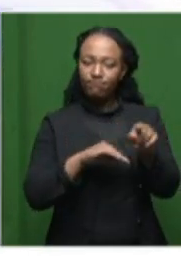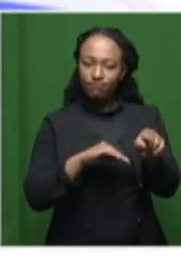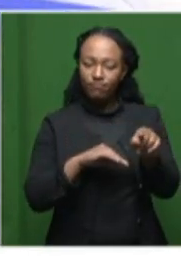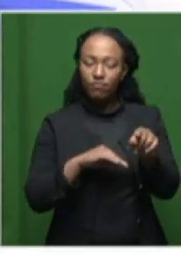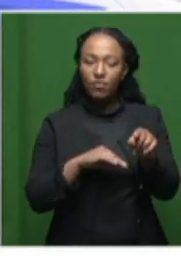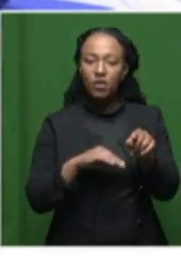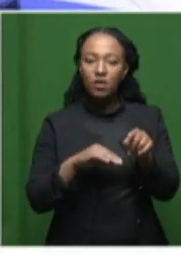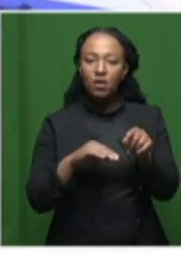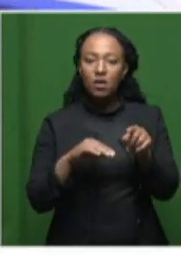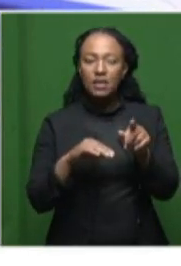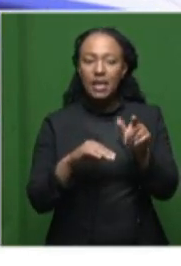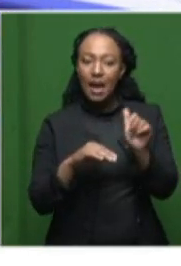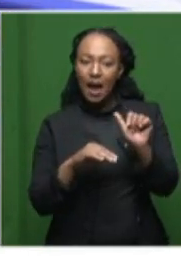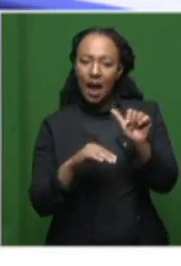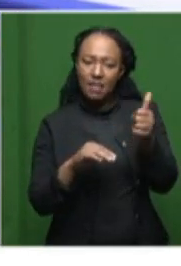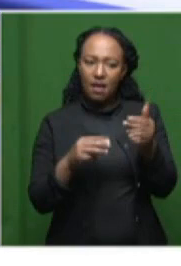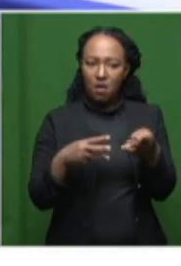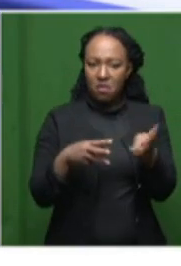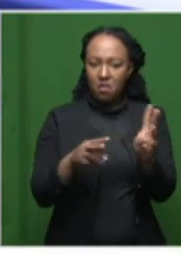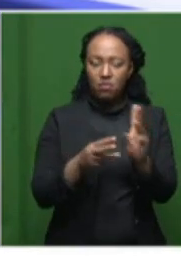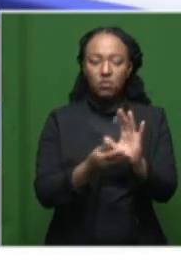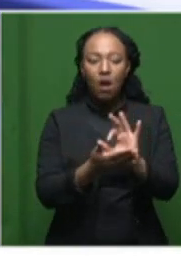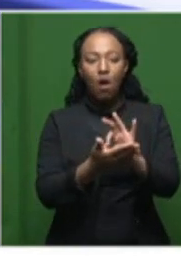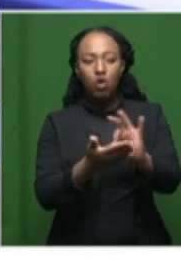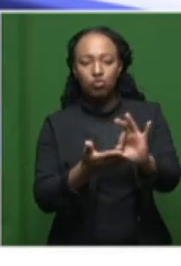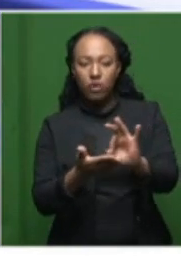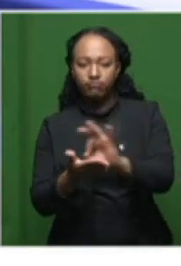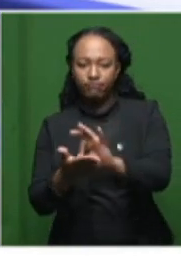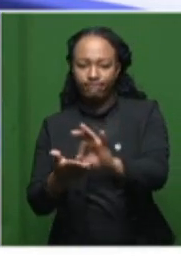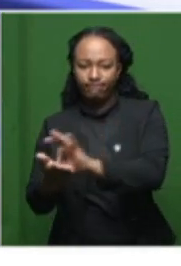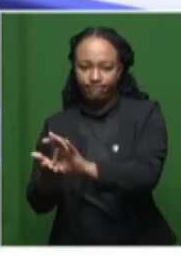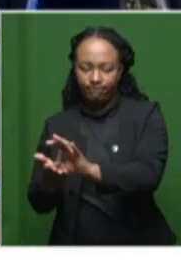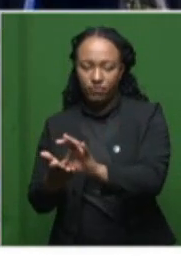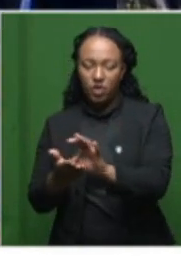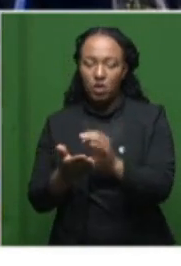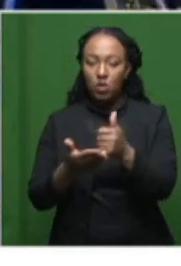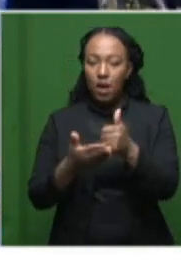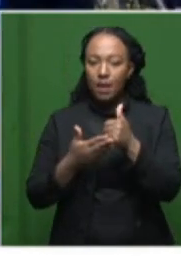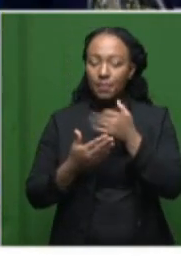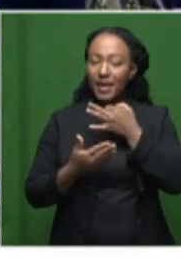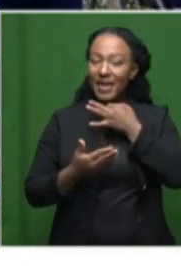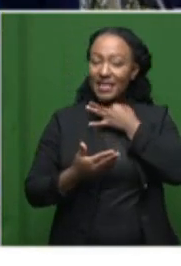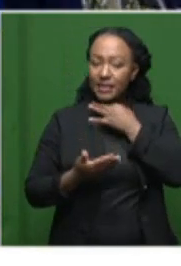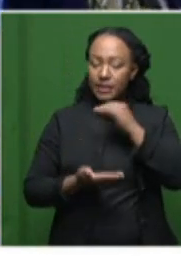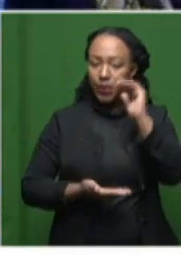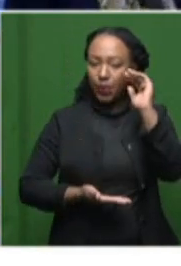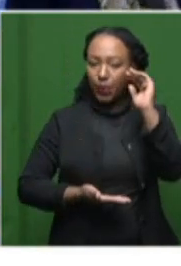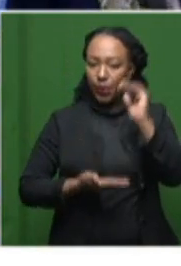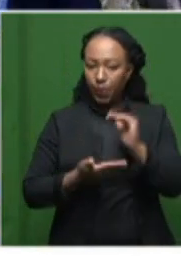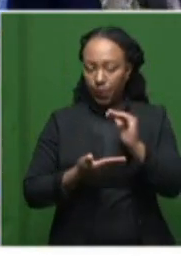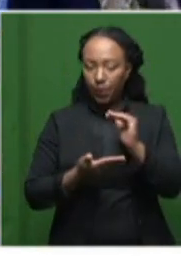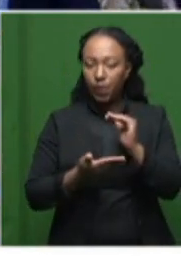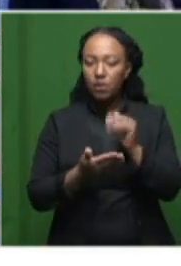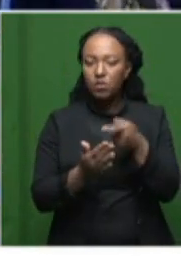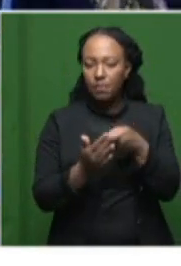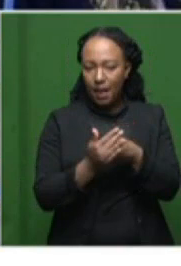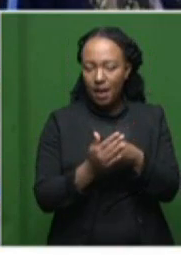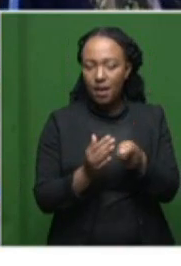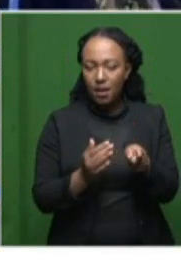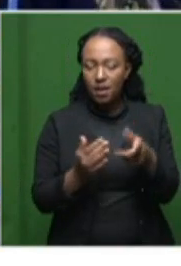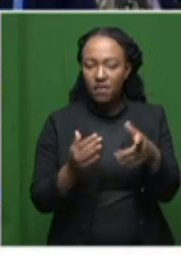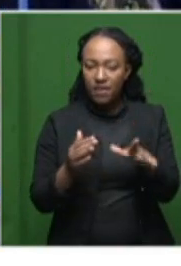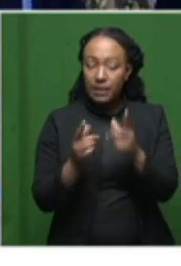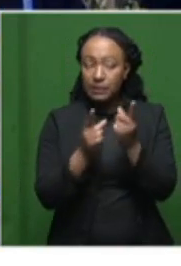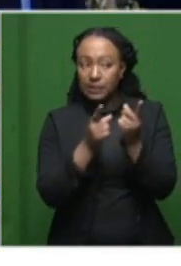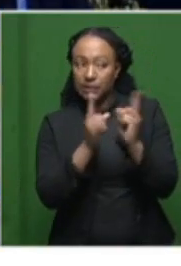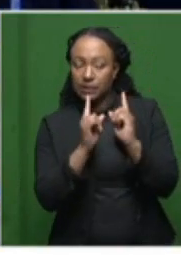contracting mechanisms that would mitigate the risk when we procure. They've prescribed that we should